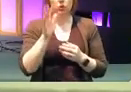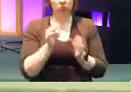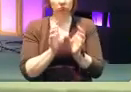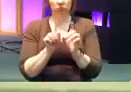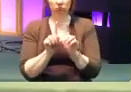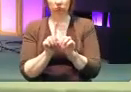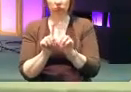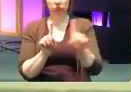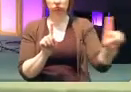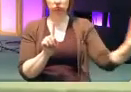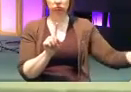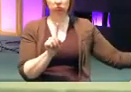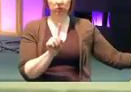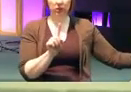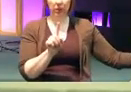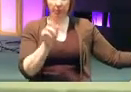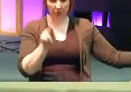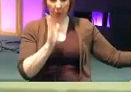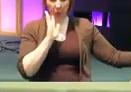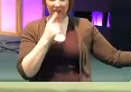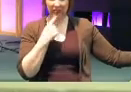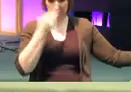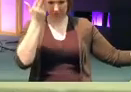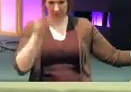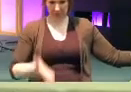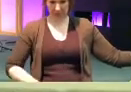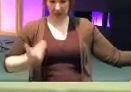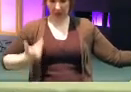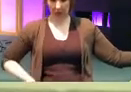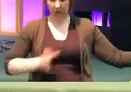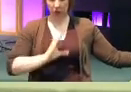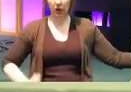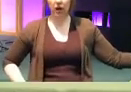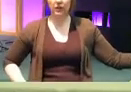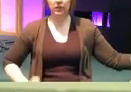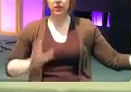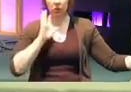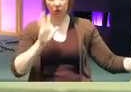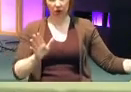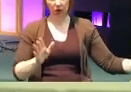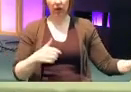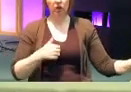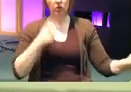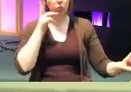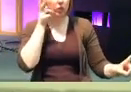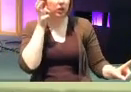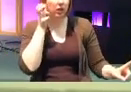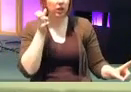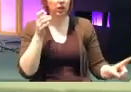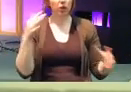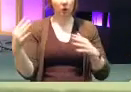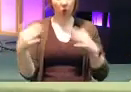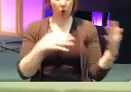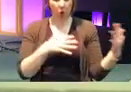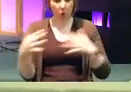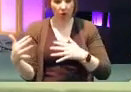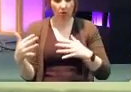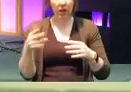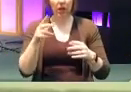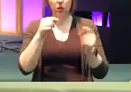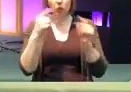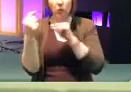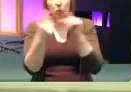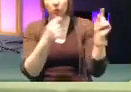my name, saying, I am the Christ, and they will lead many astray. And you will hear of wars and rumors of